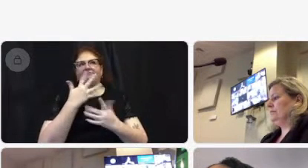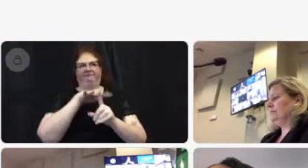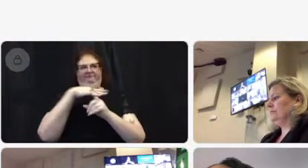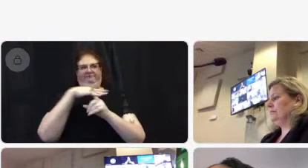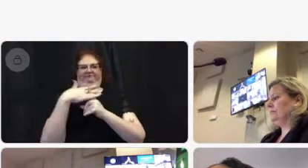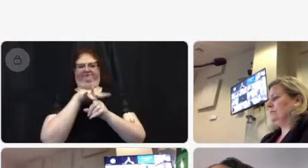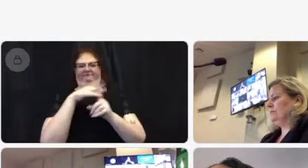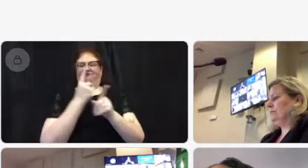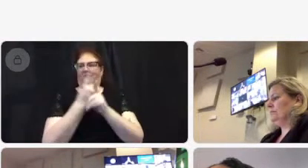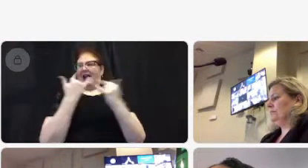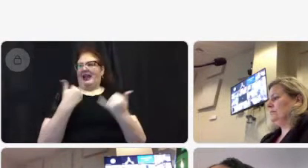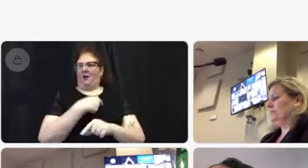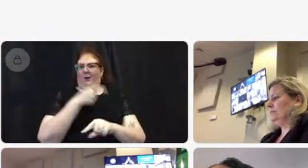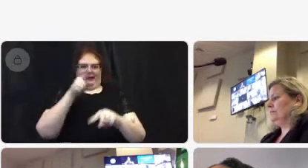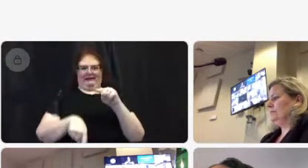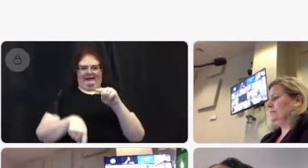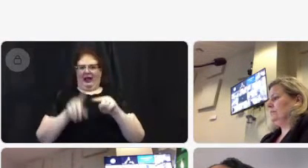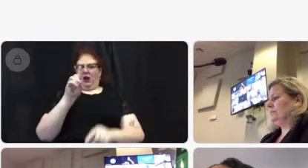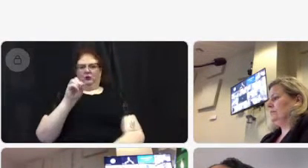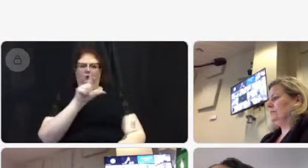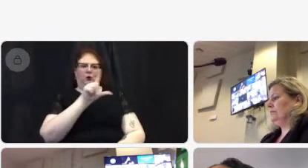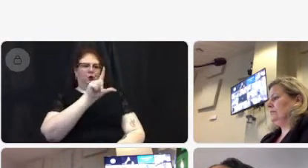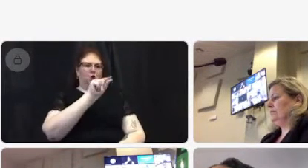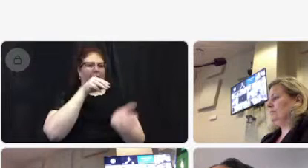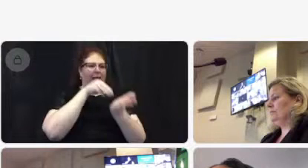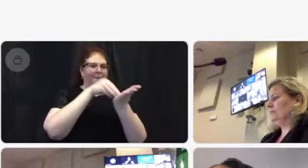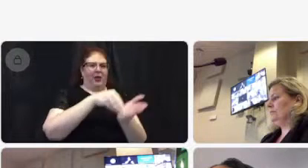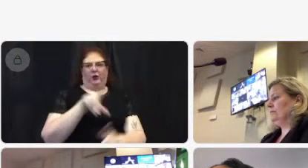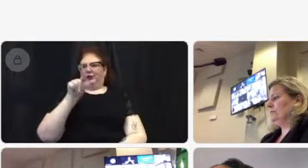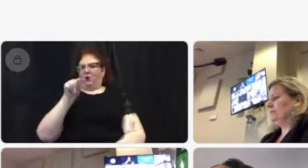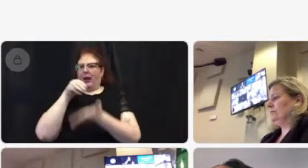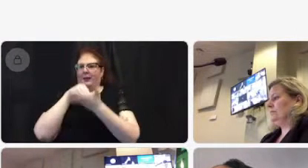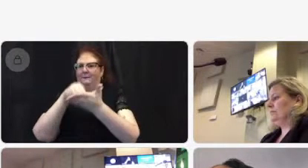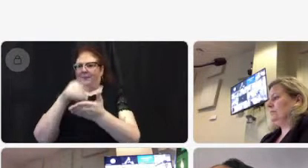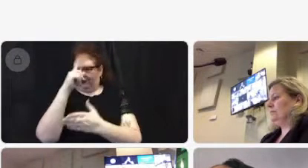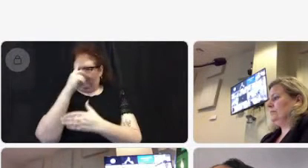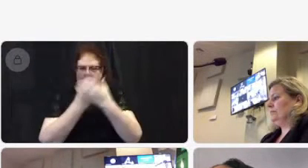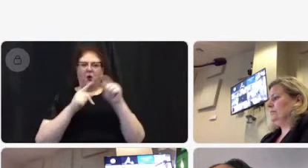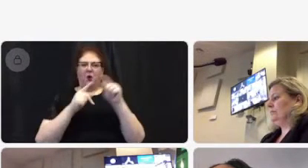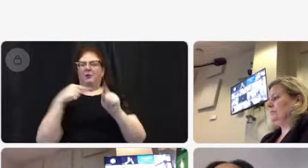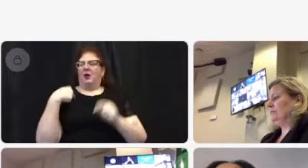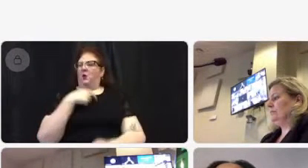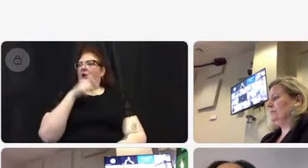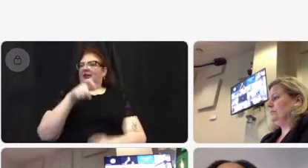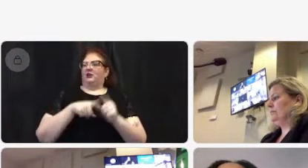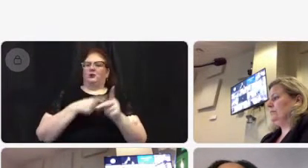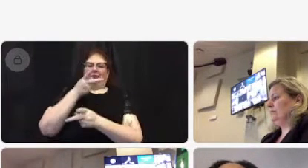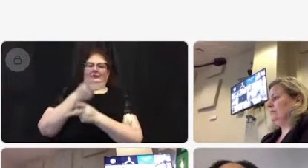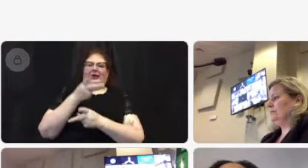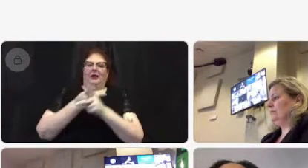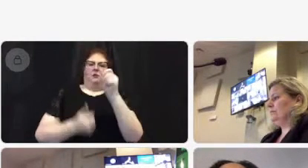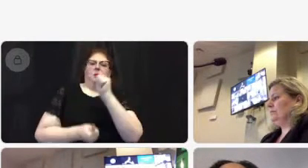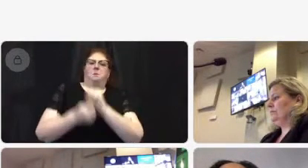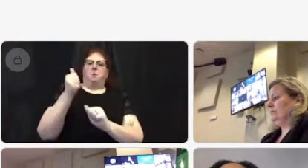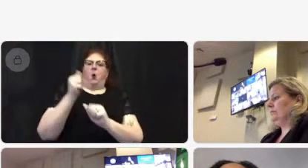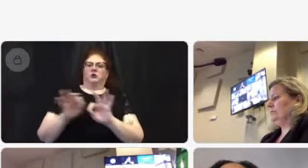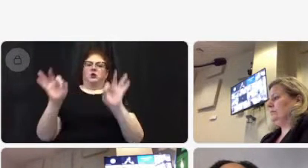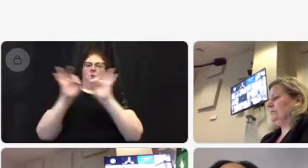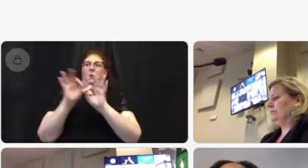for both of them, but to me, take care of the thing that's most important to people right now that they're thinking about.